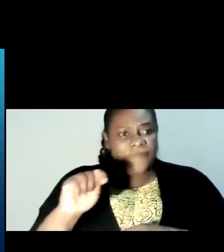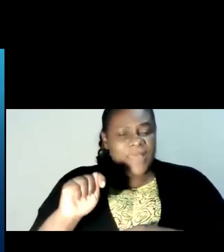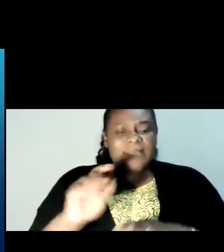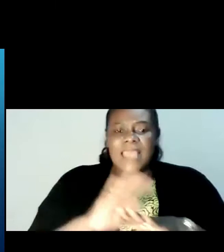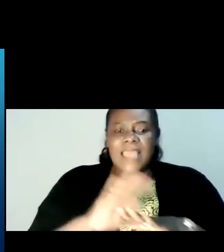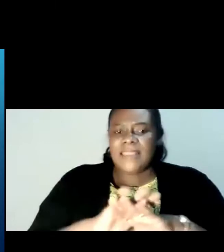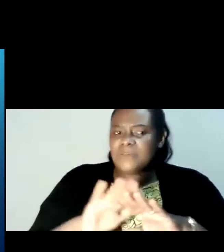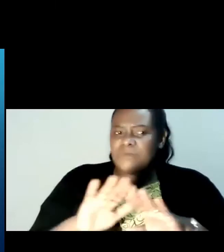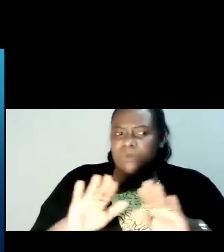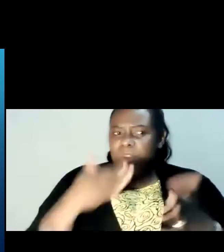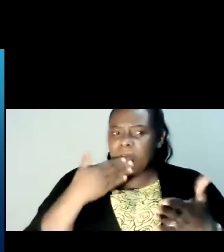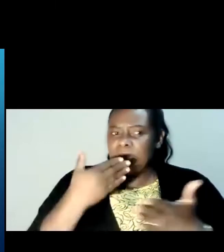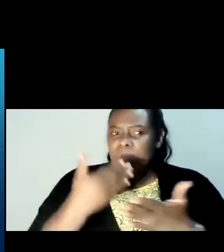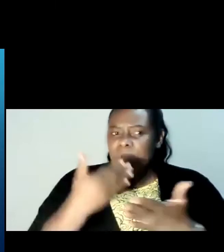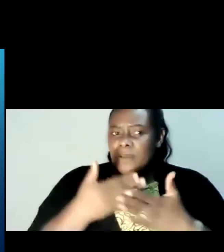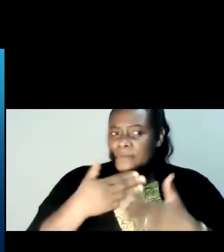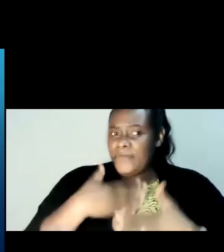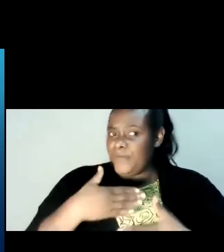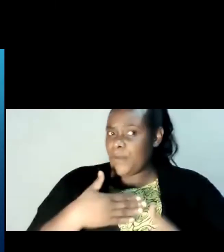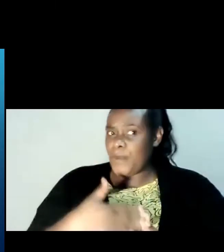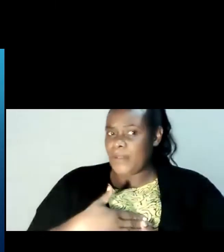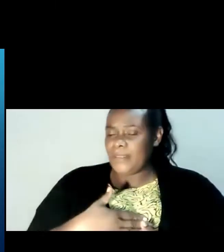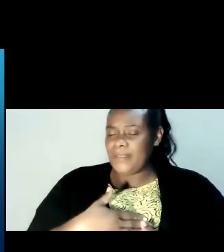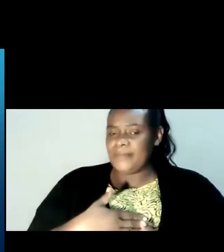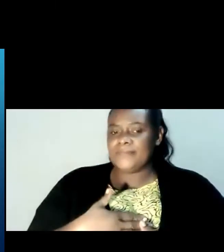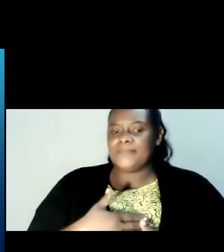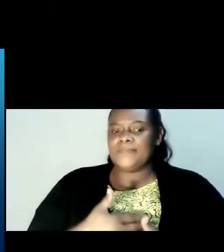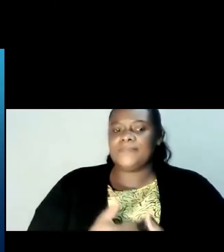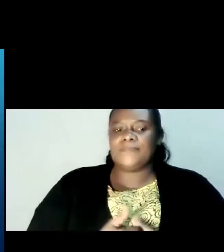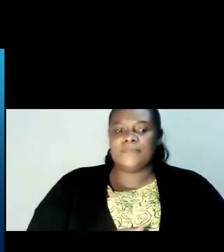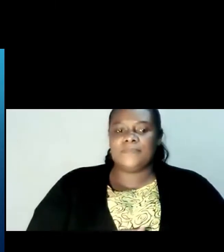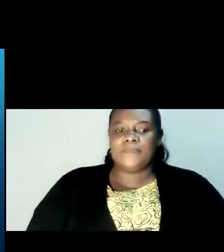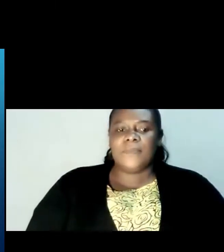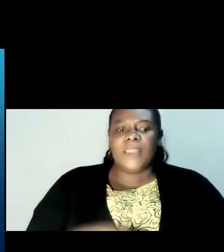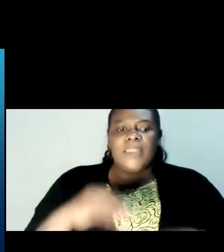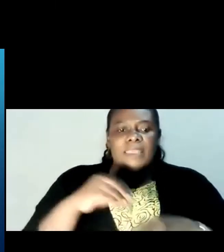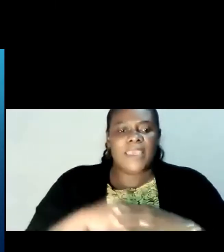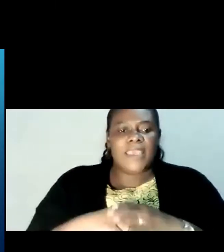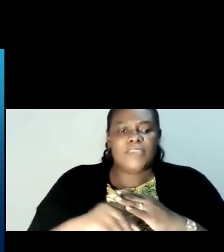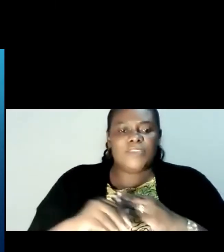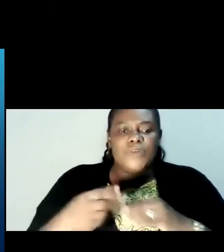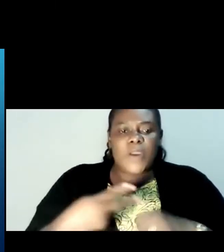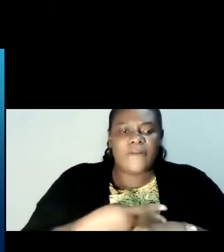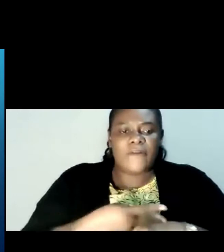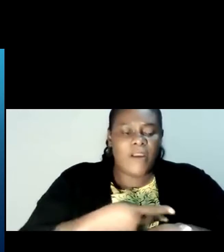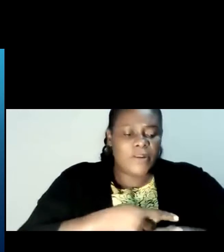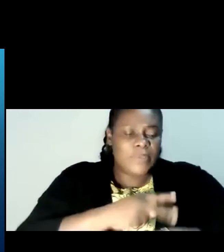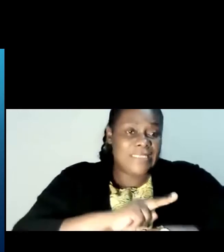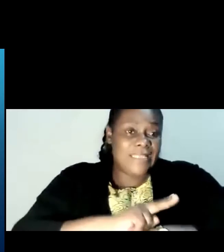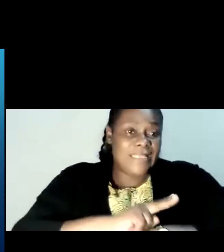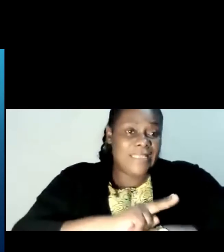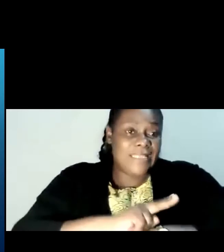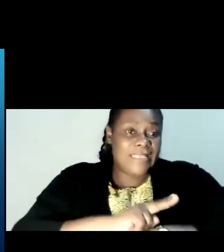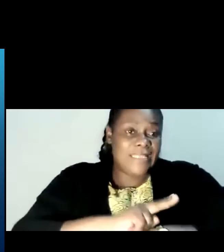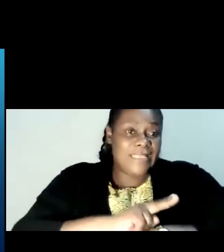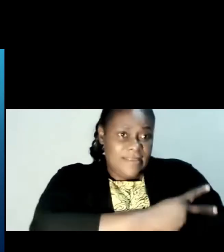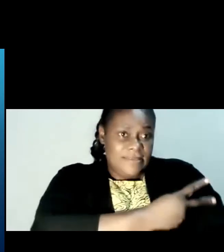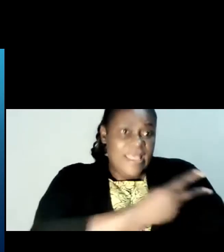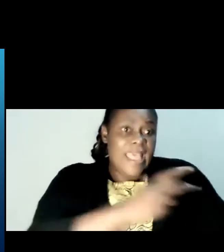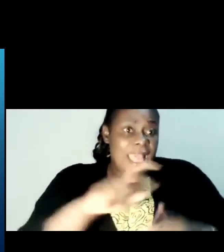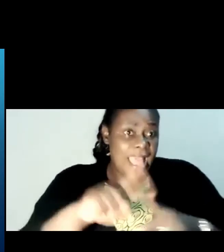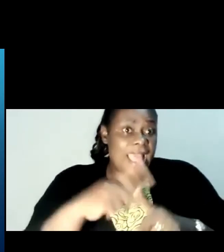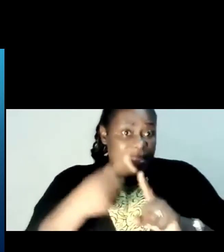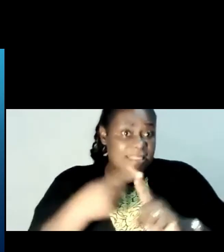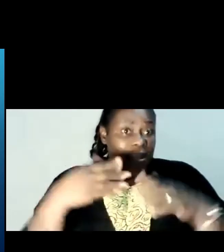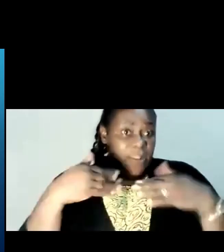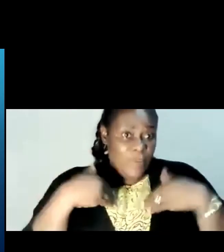again be stored in our body, can actually get into our arteries and cause issues with the way